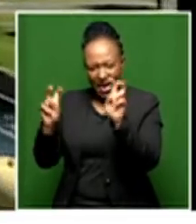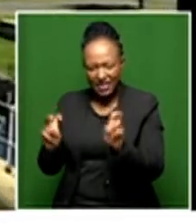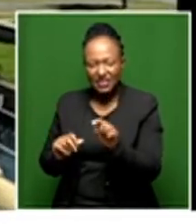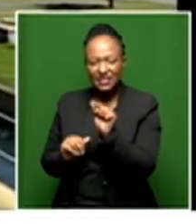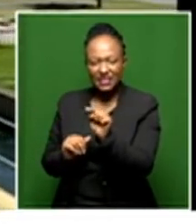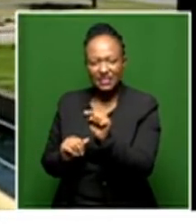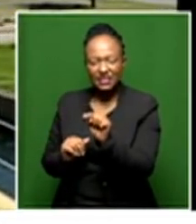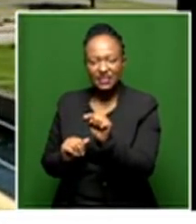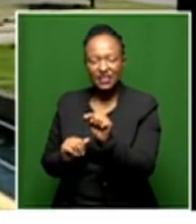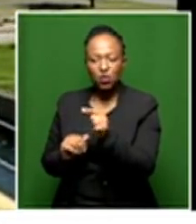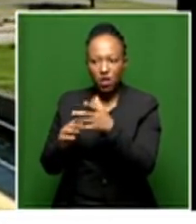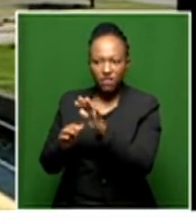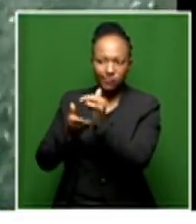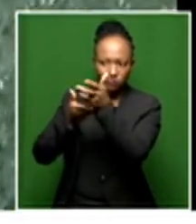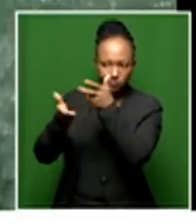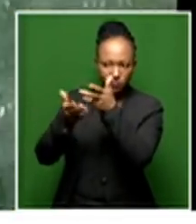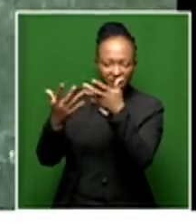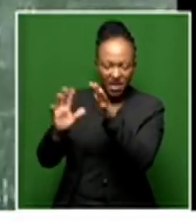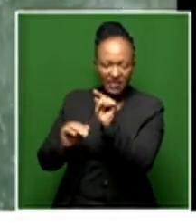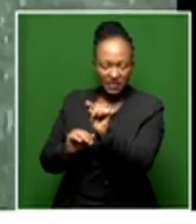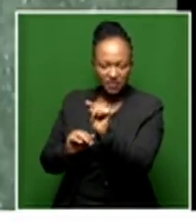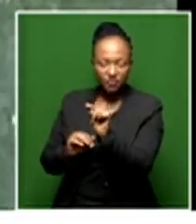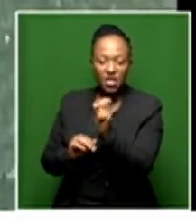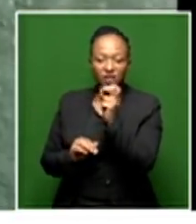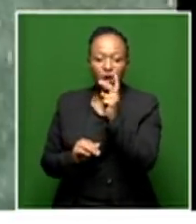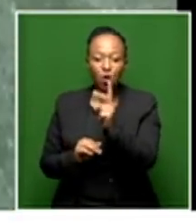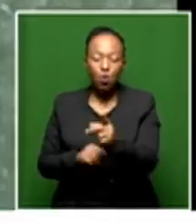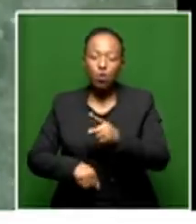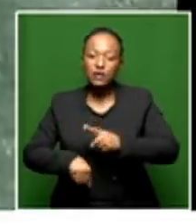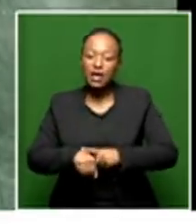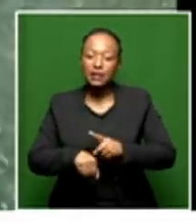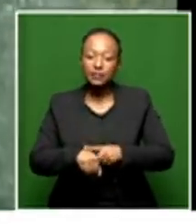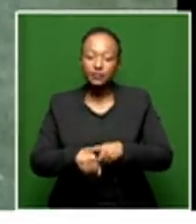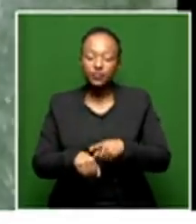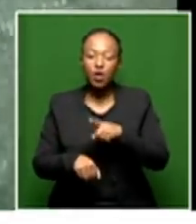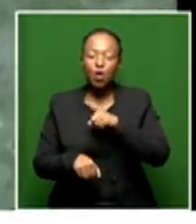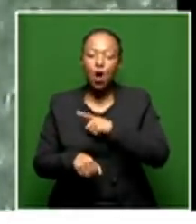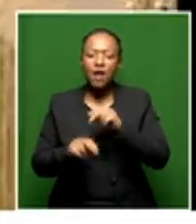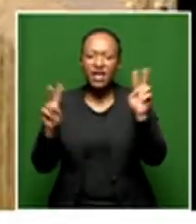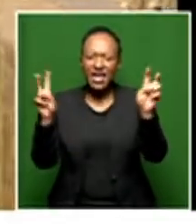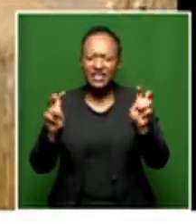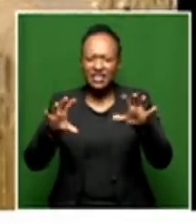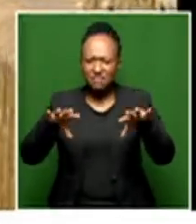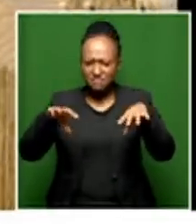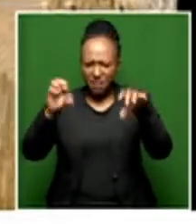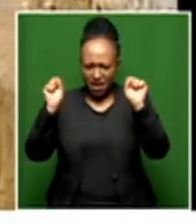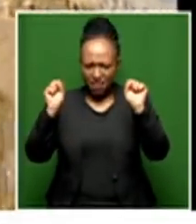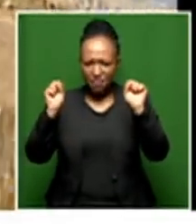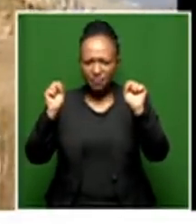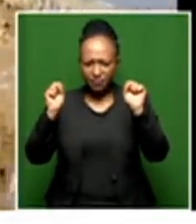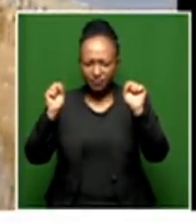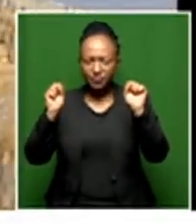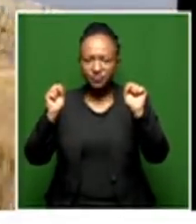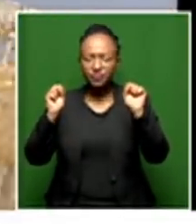organization. We then engaged with them. If you look at periods when there are load sheddings,